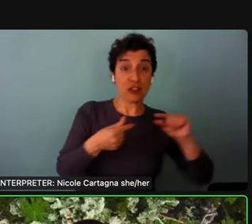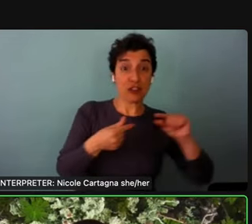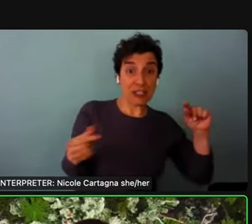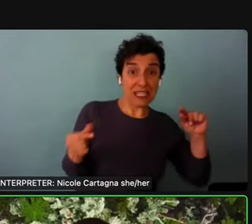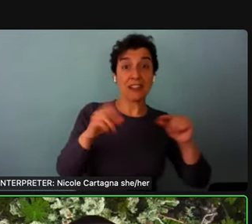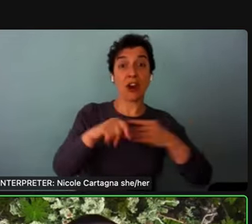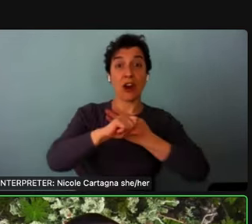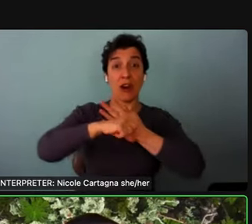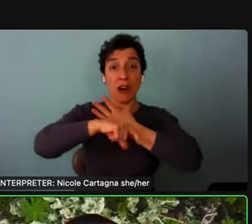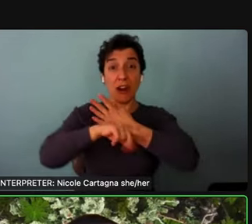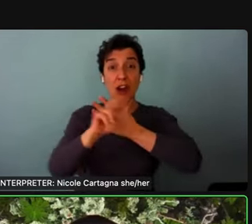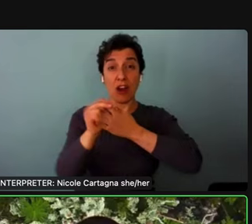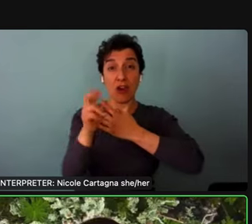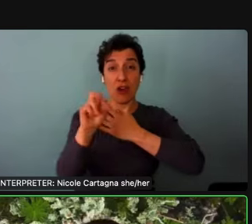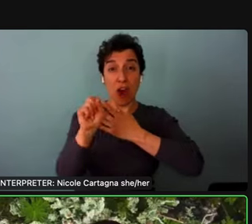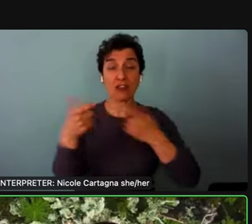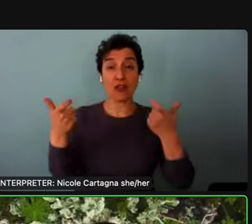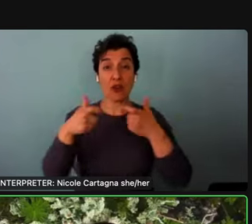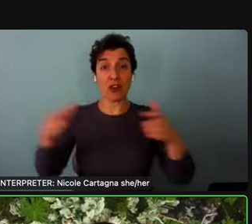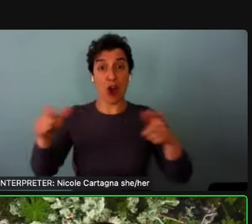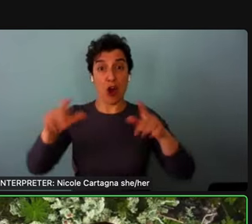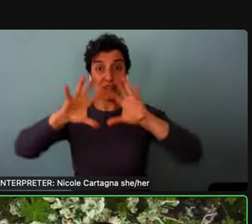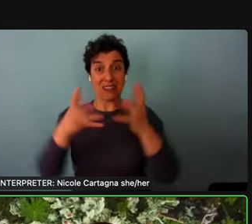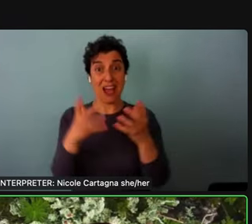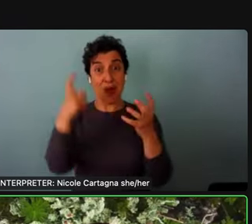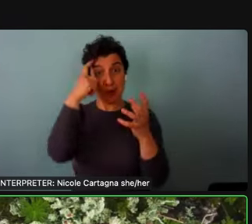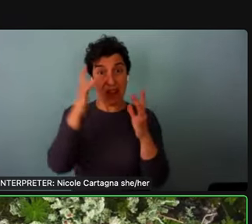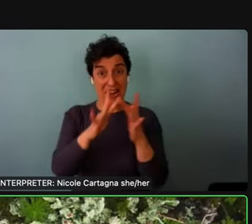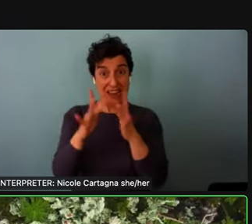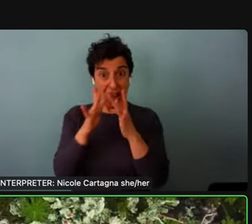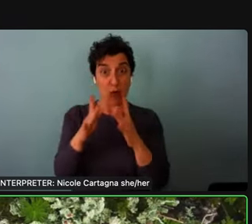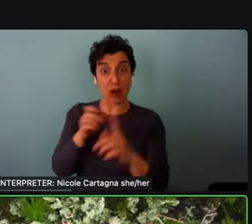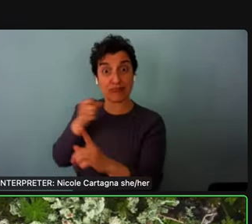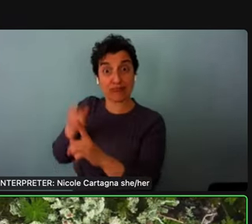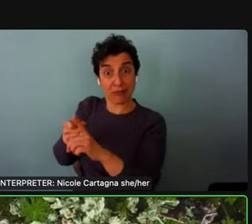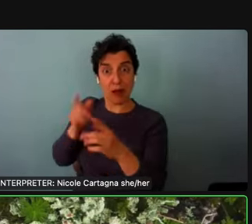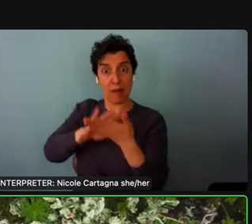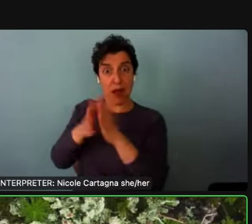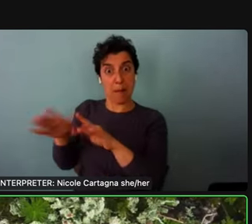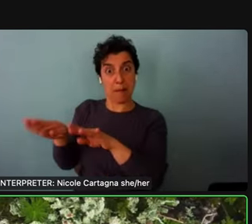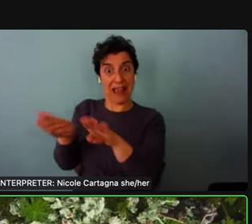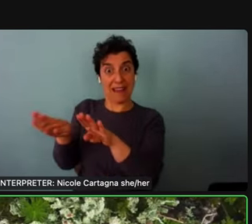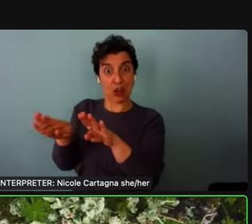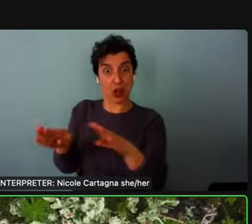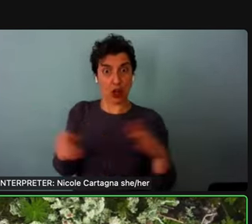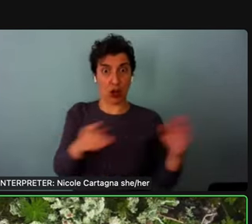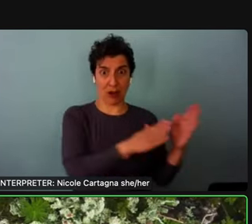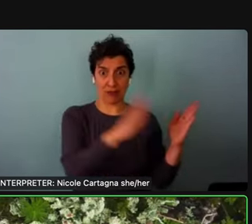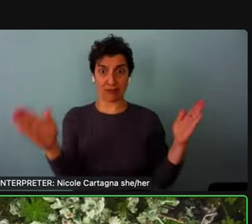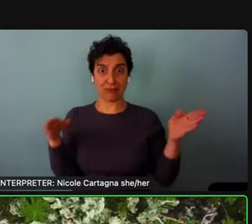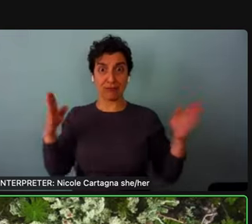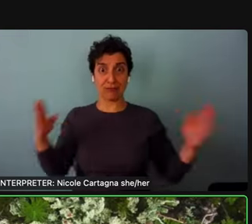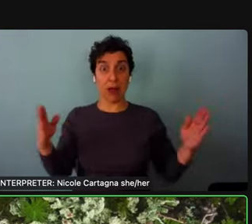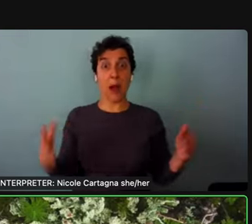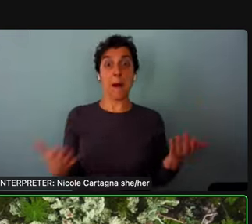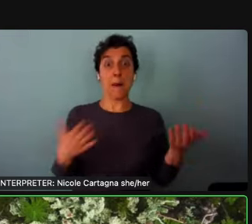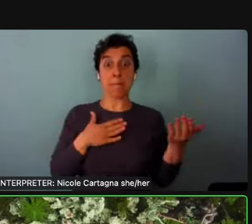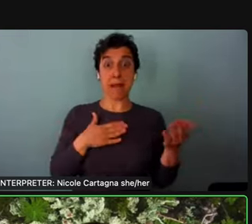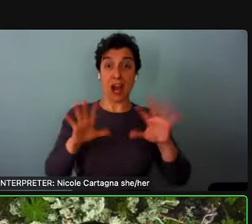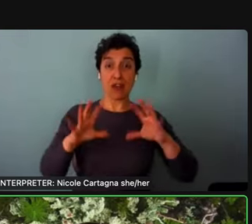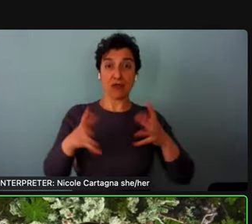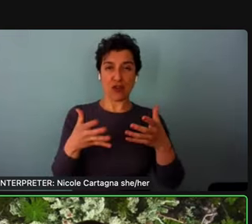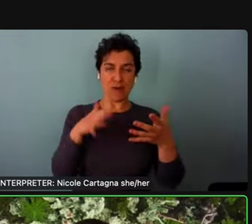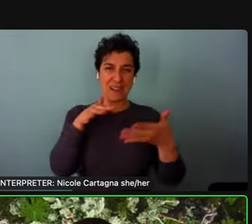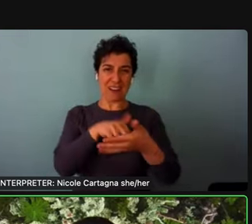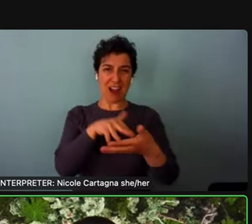to large-scale brain networks to behavior. In my group, we focus on studying large-scale brain networks